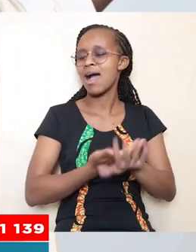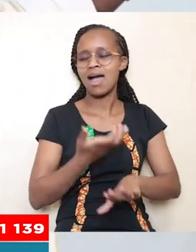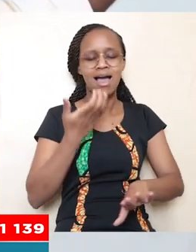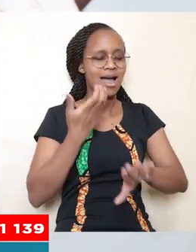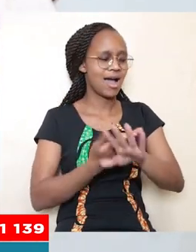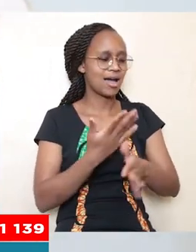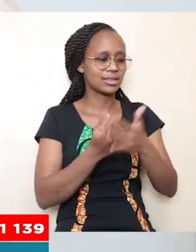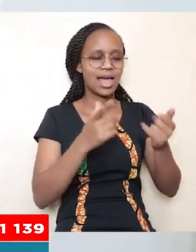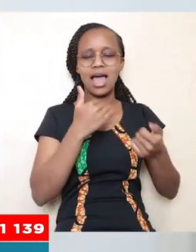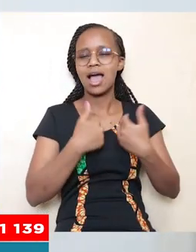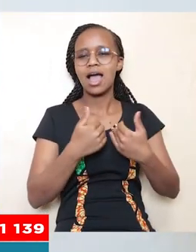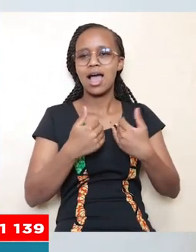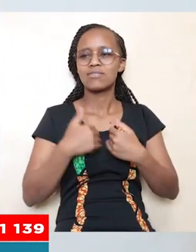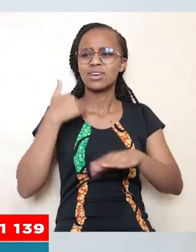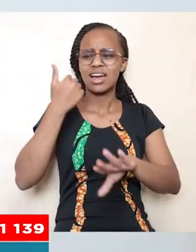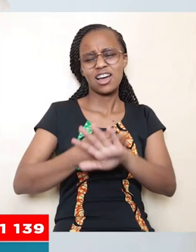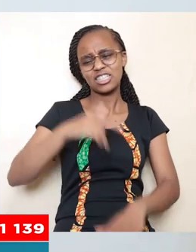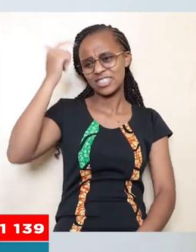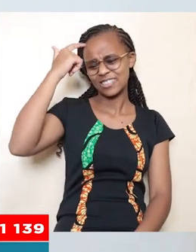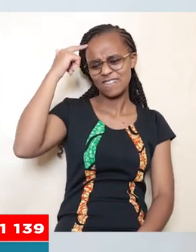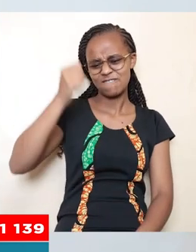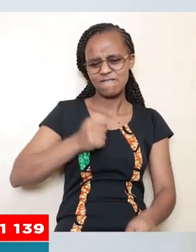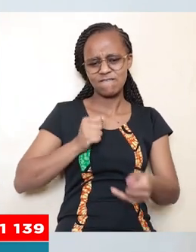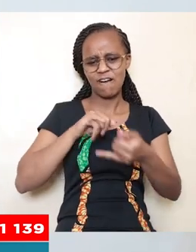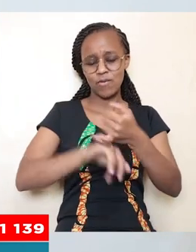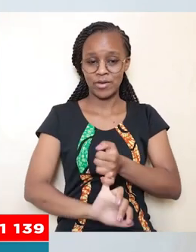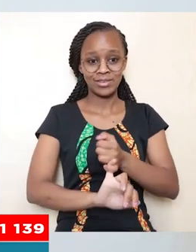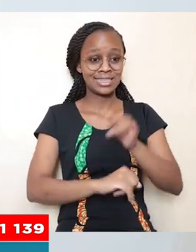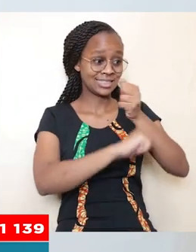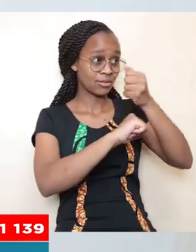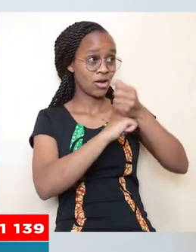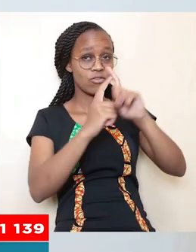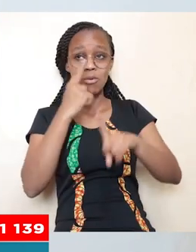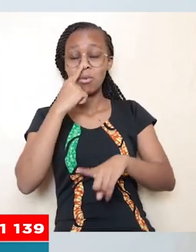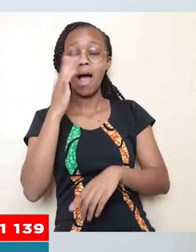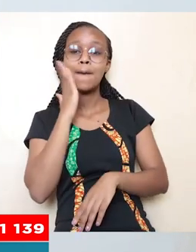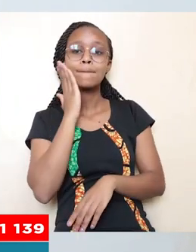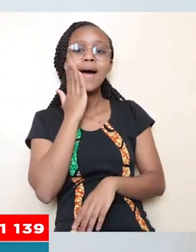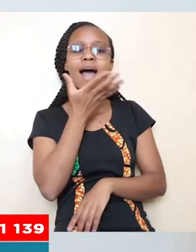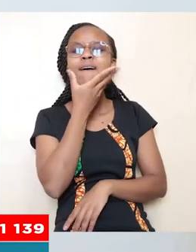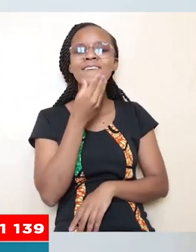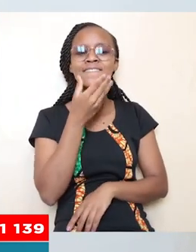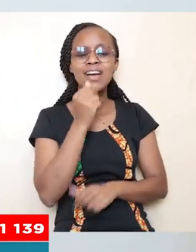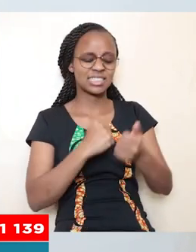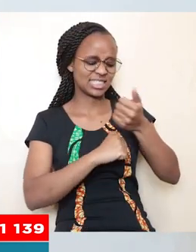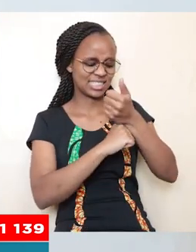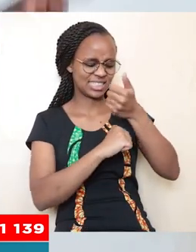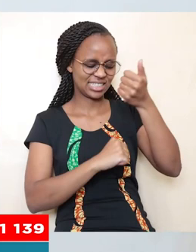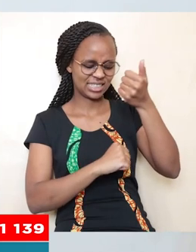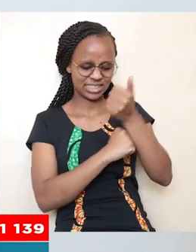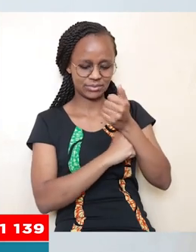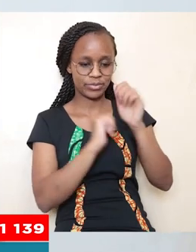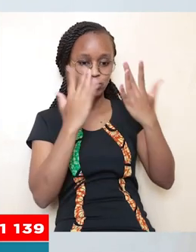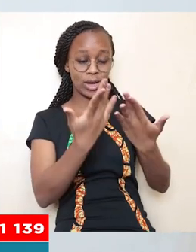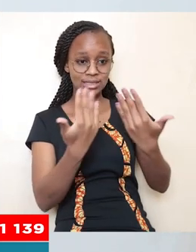kama kuwa na bibi kichwa gumu, and she is supported from home. The mother and the father subscribes to